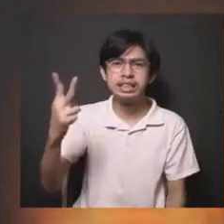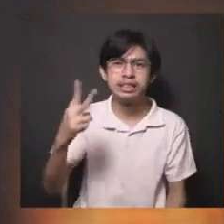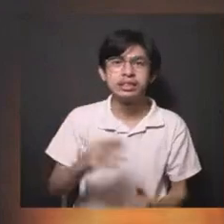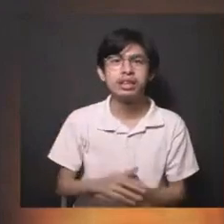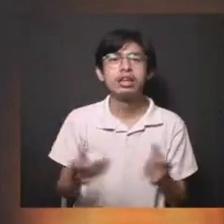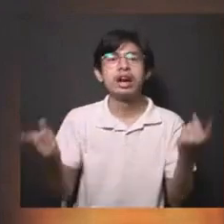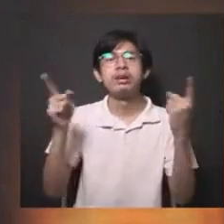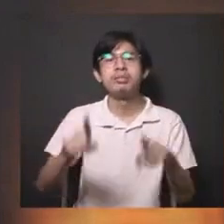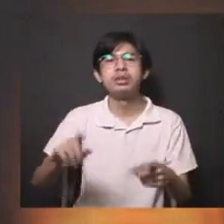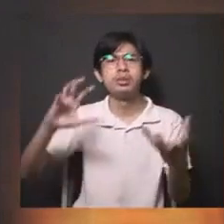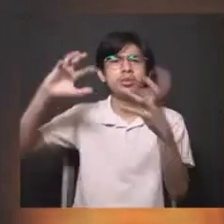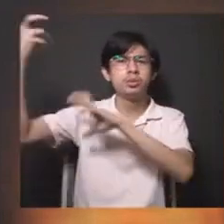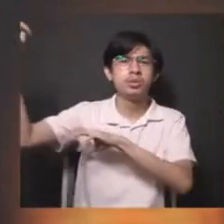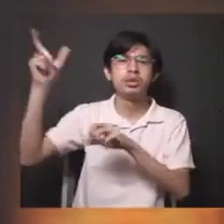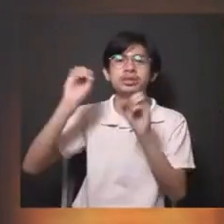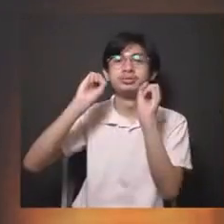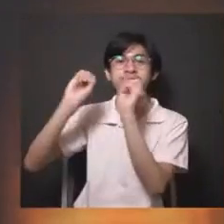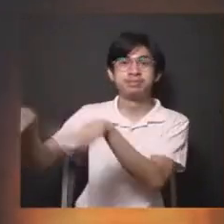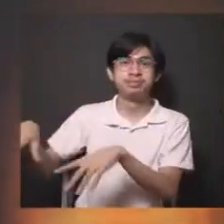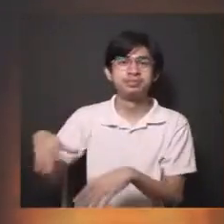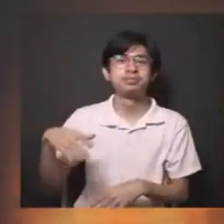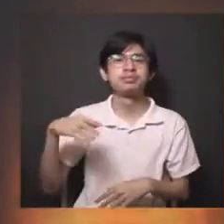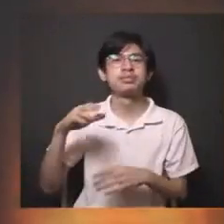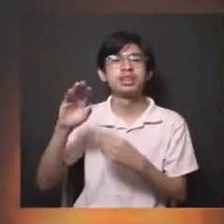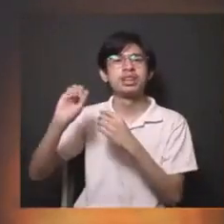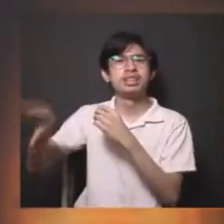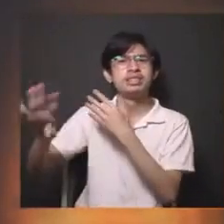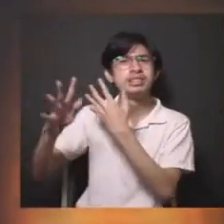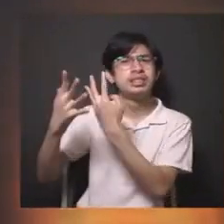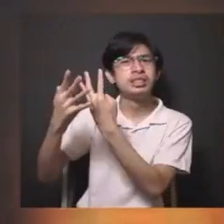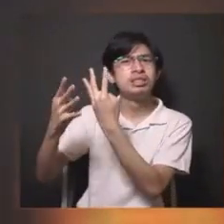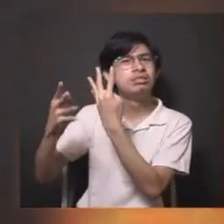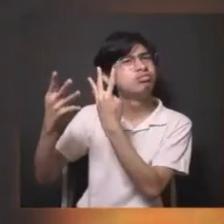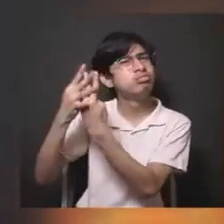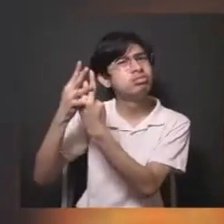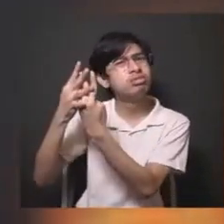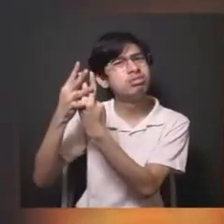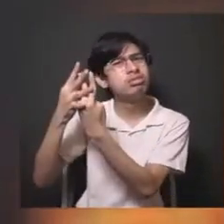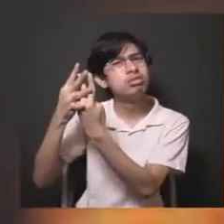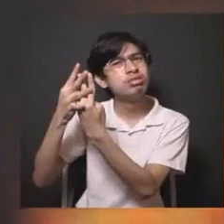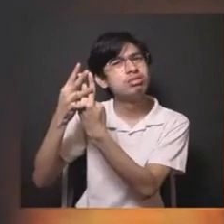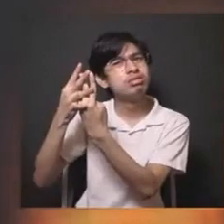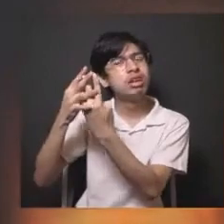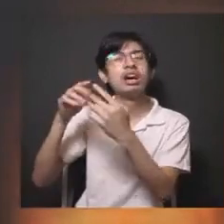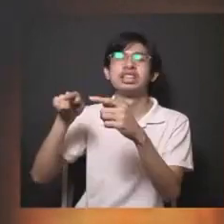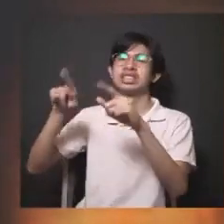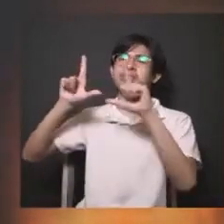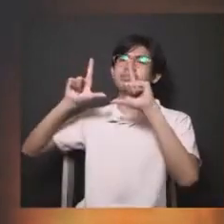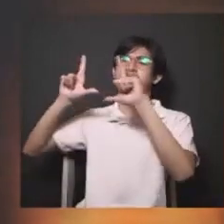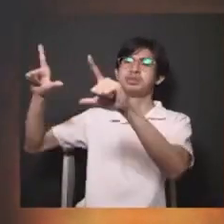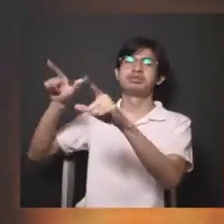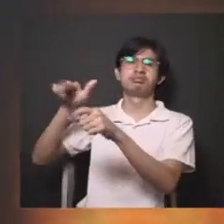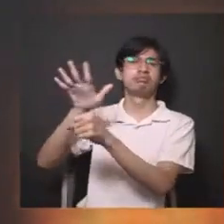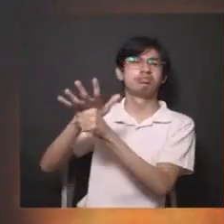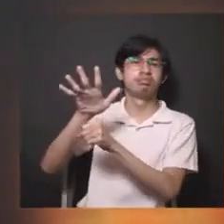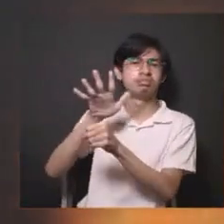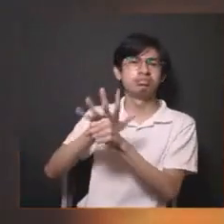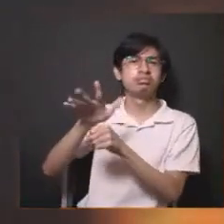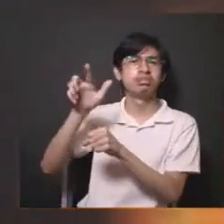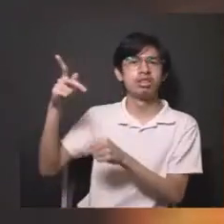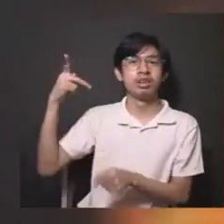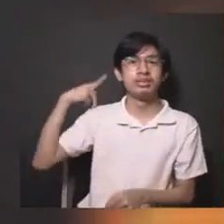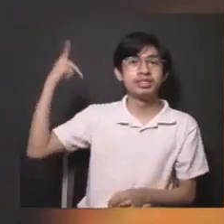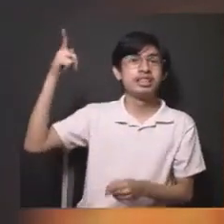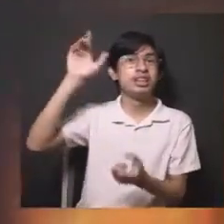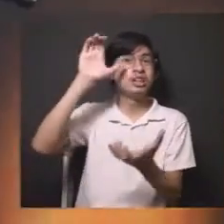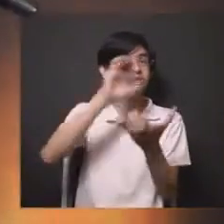back into prison. Why? Because he's accused of rape by the master's wife. So you can see if